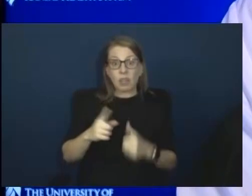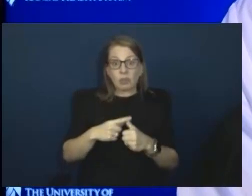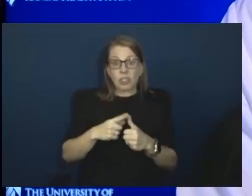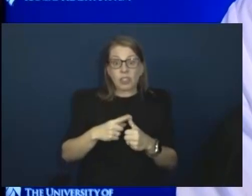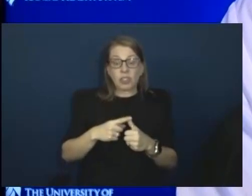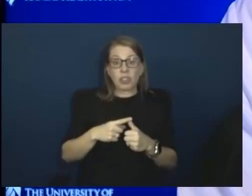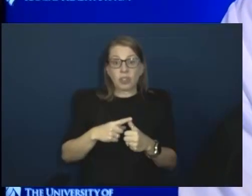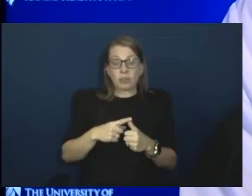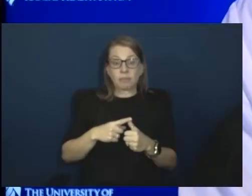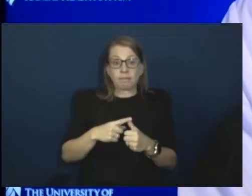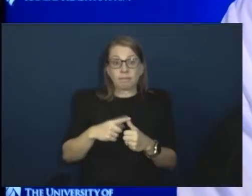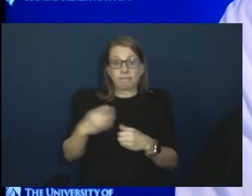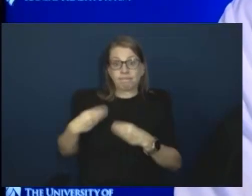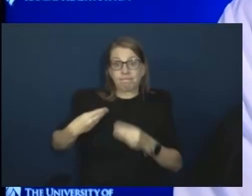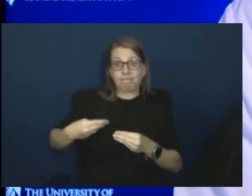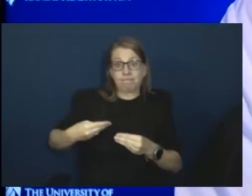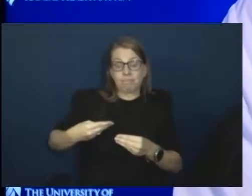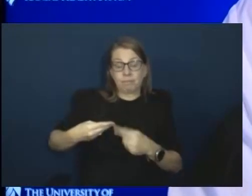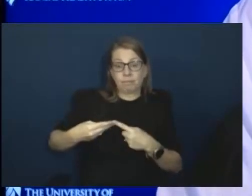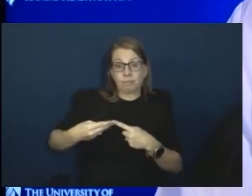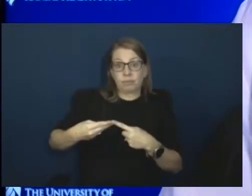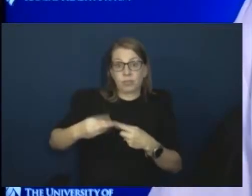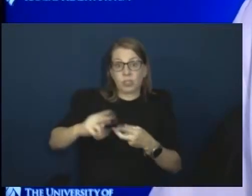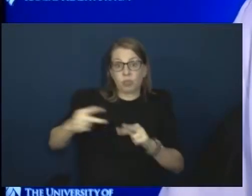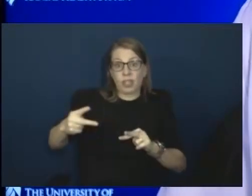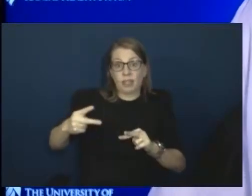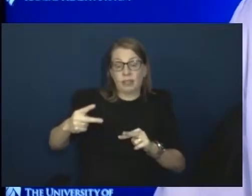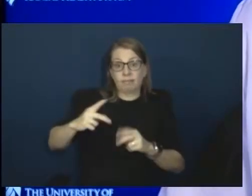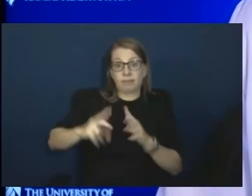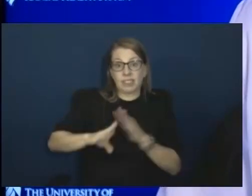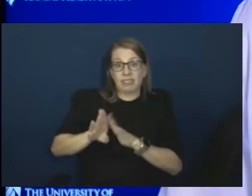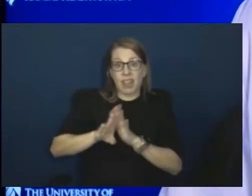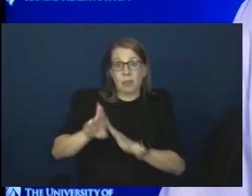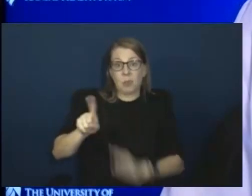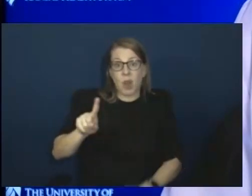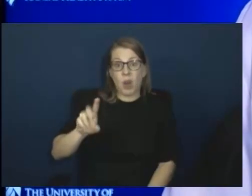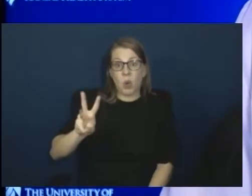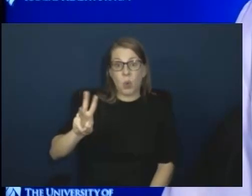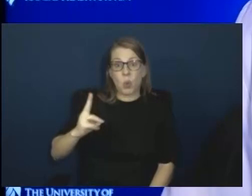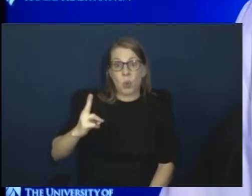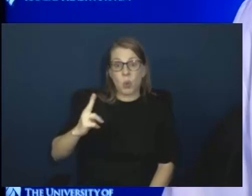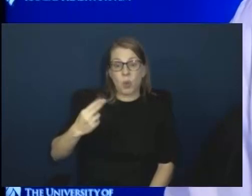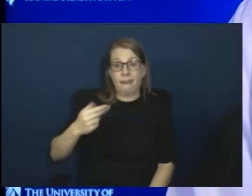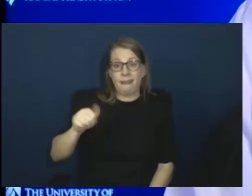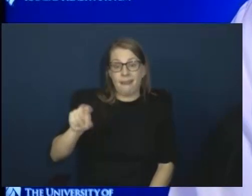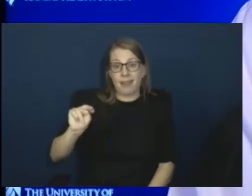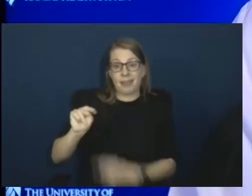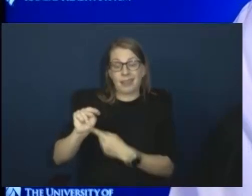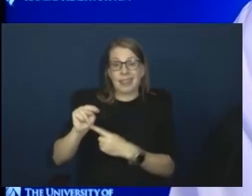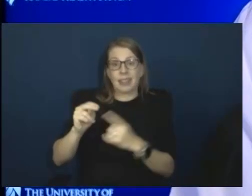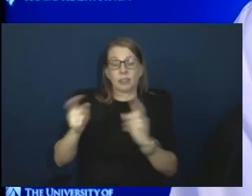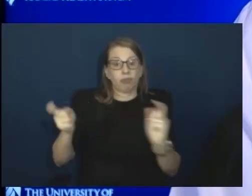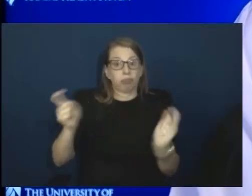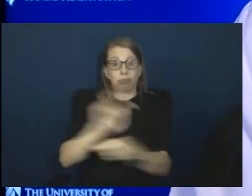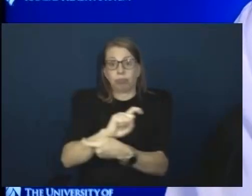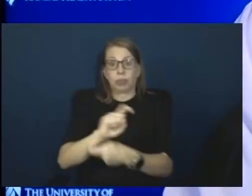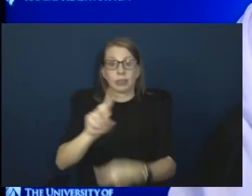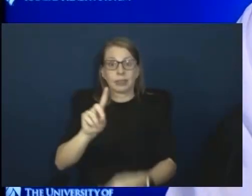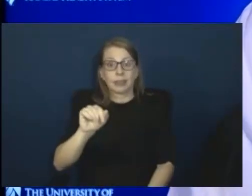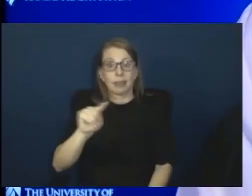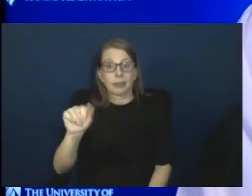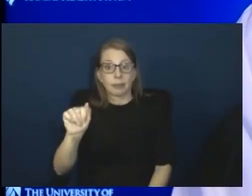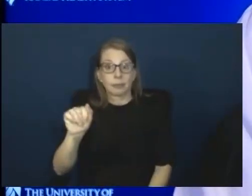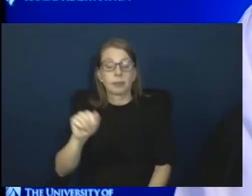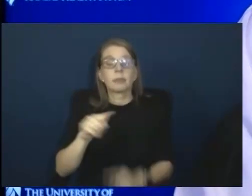ancestral strain that we found in Wuhan originally compared to where we are now with Delta. But I think the important thing to remember is